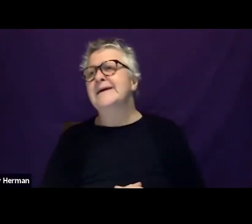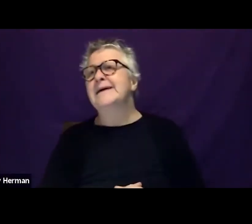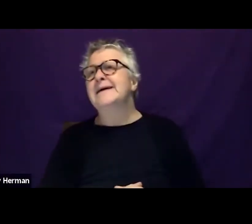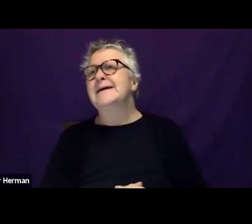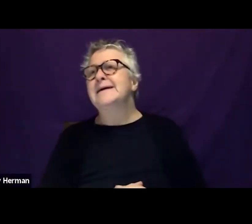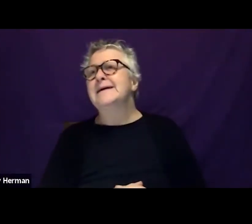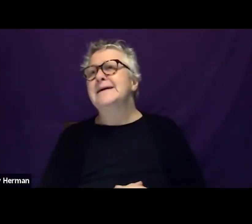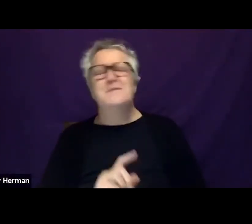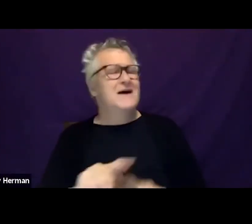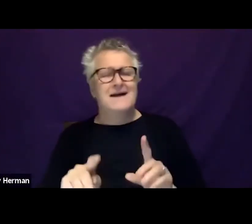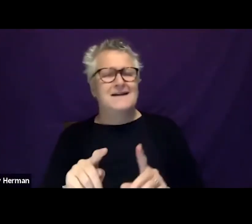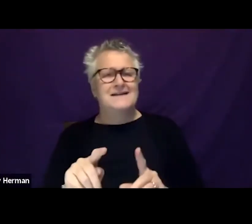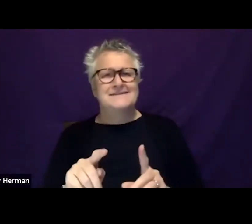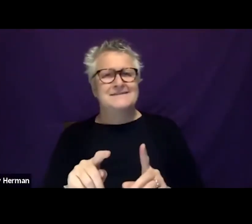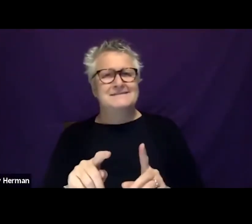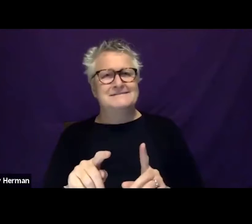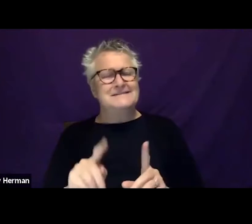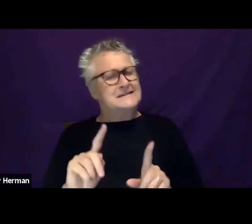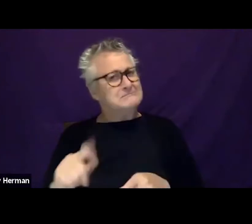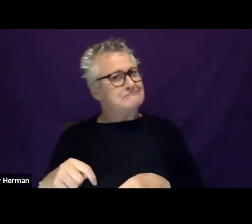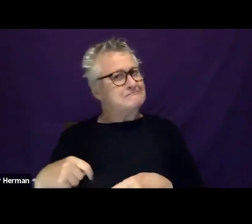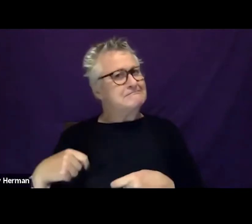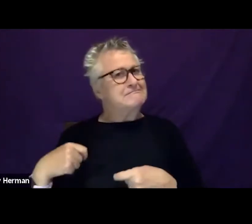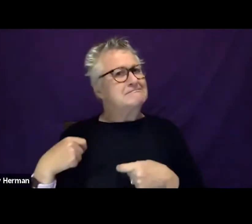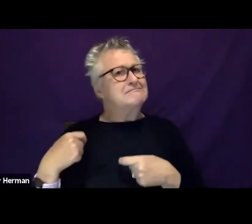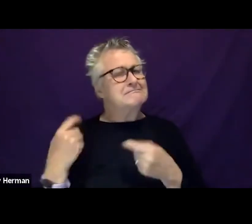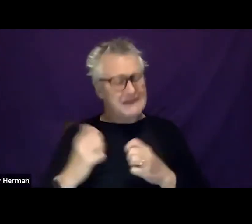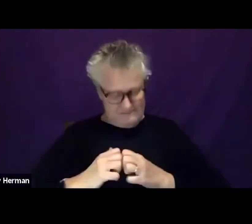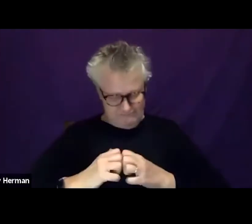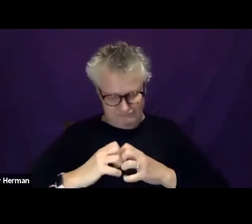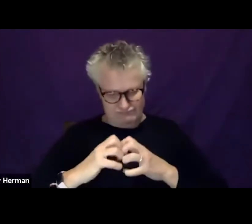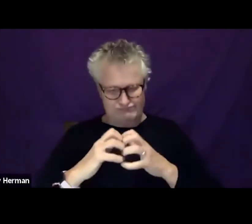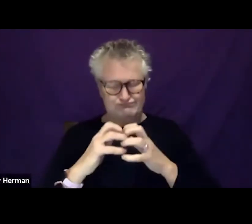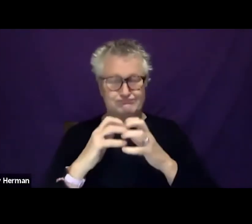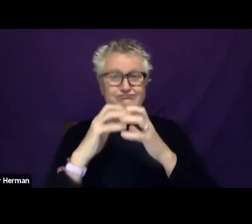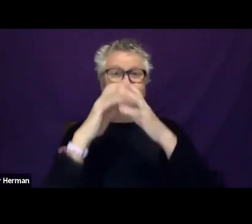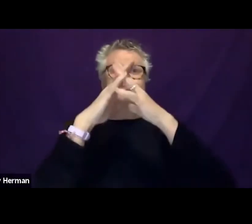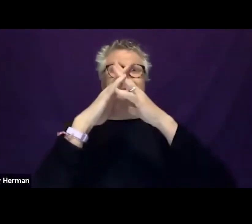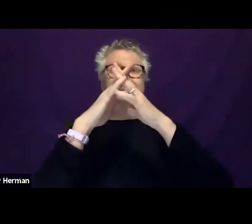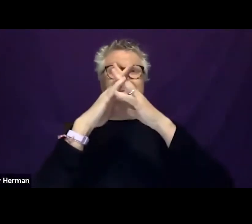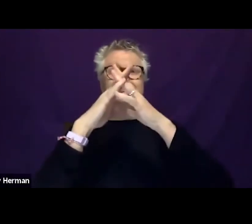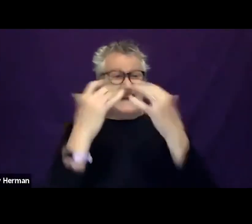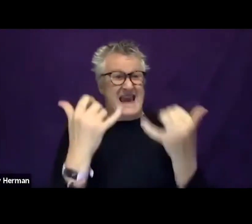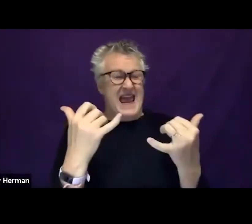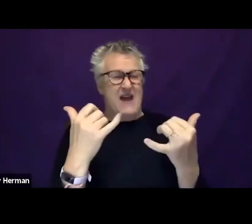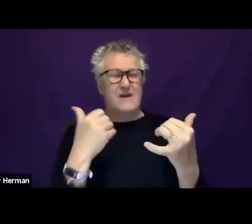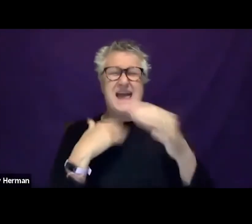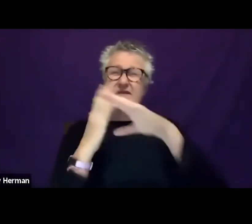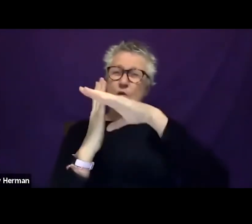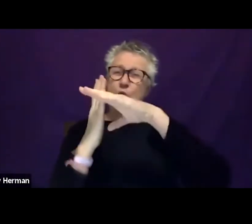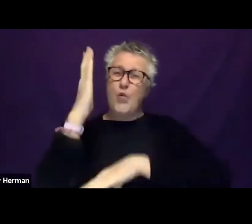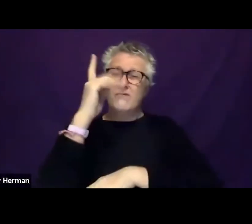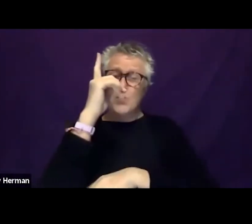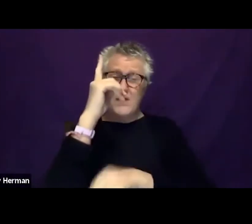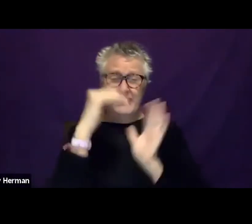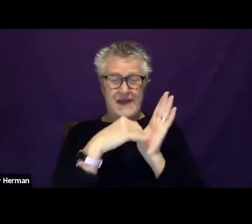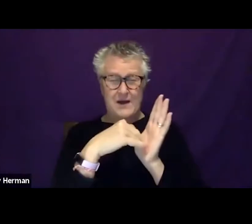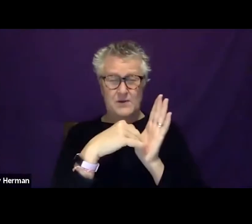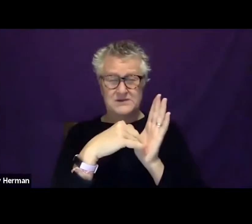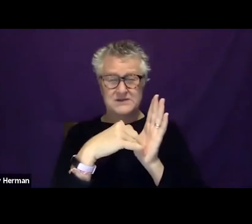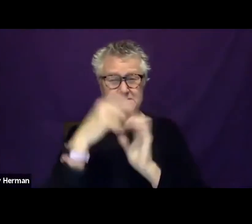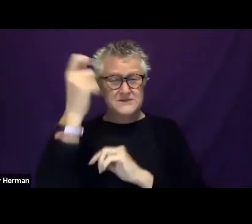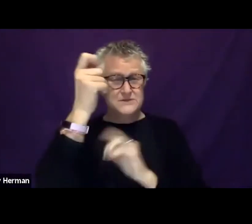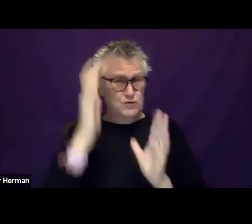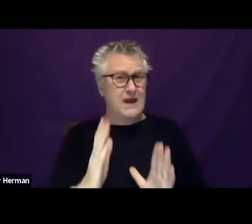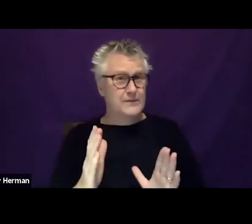built it up, and now we have over 1,000 subscribers on our newsletter.